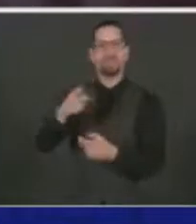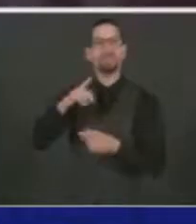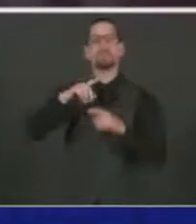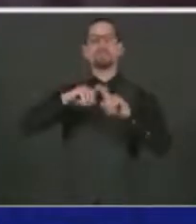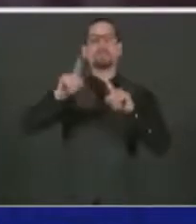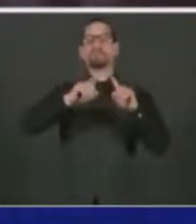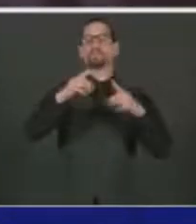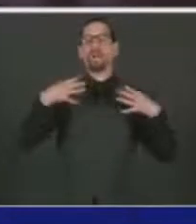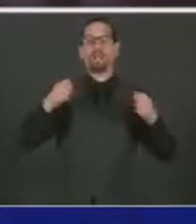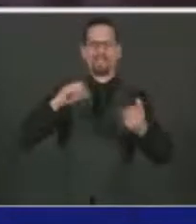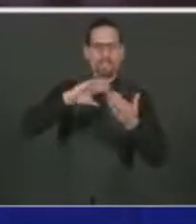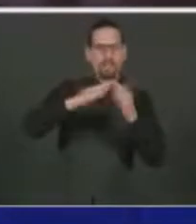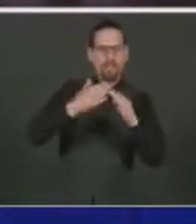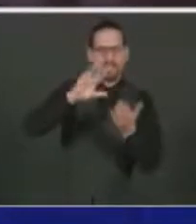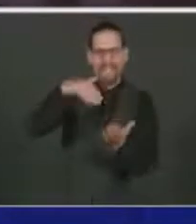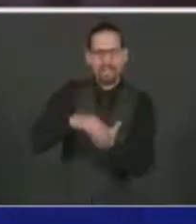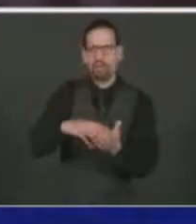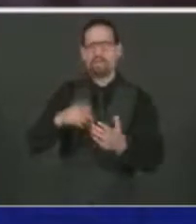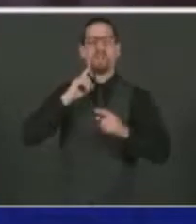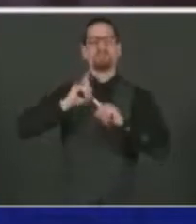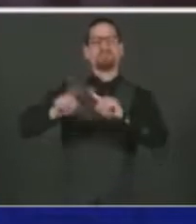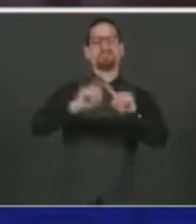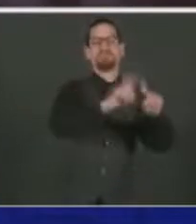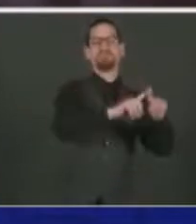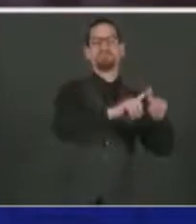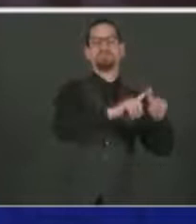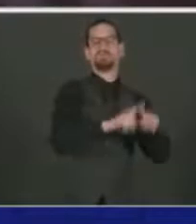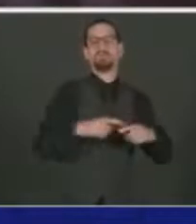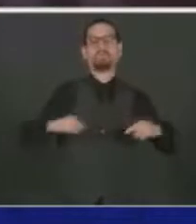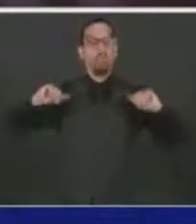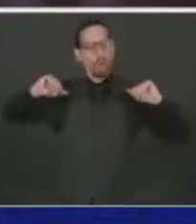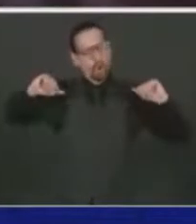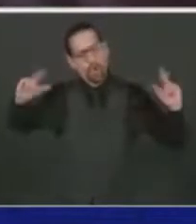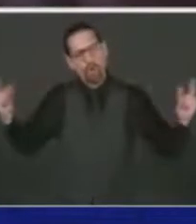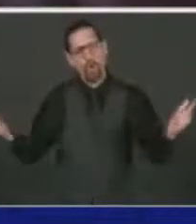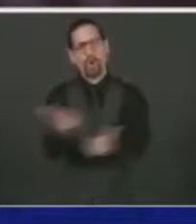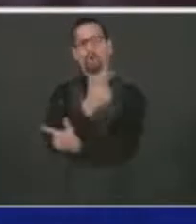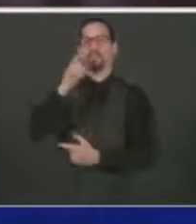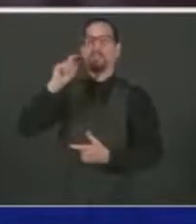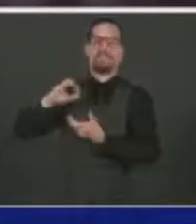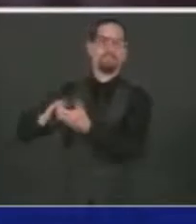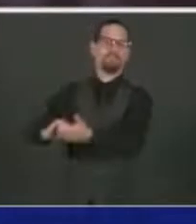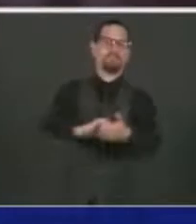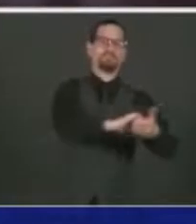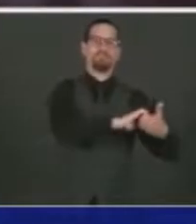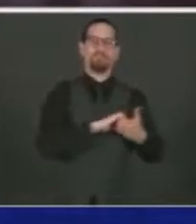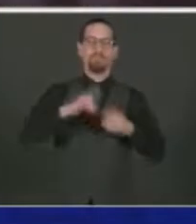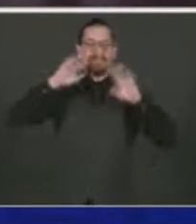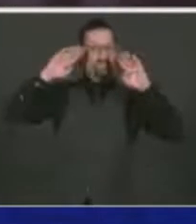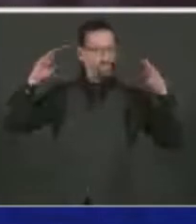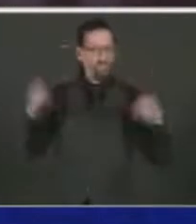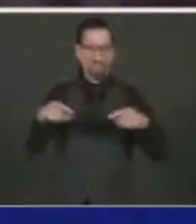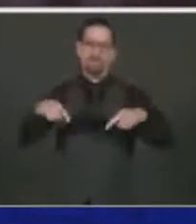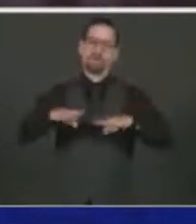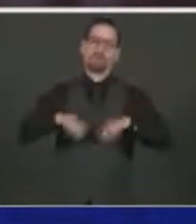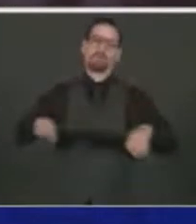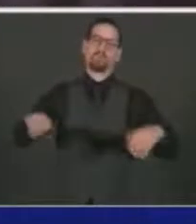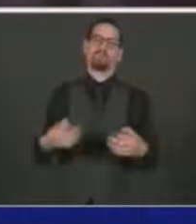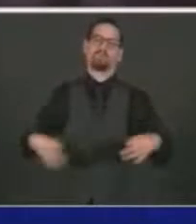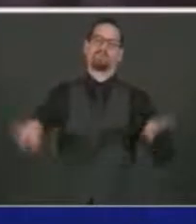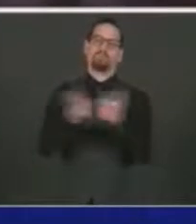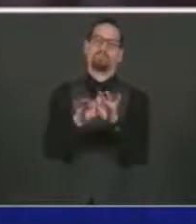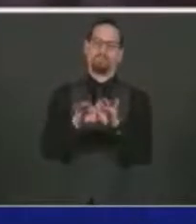to do whatever it takes to keep all of our children healthy. If you're hearing me say this and your child does not have